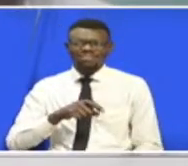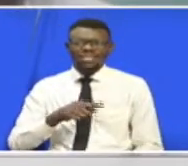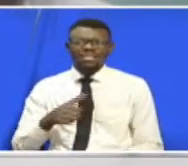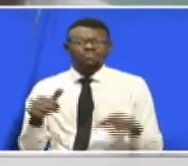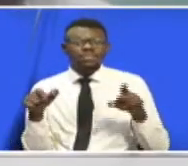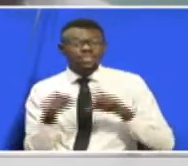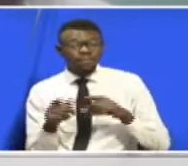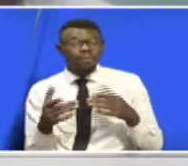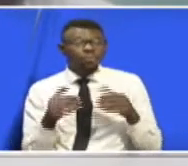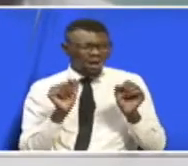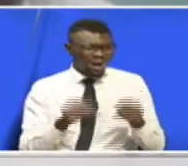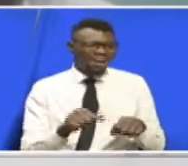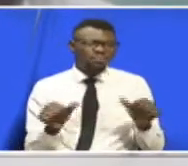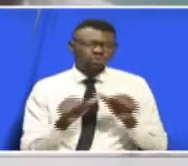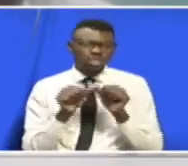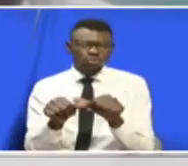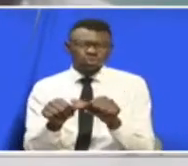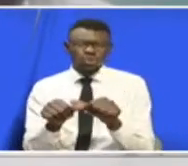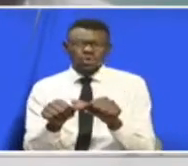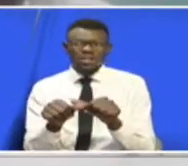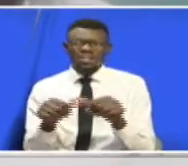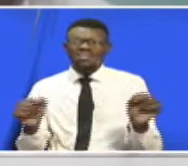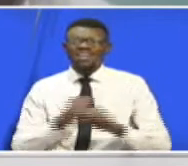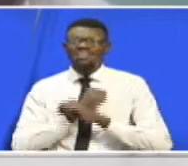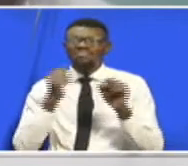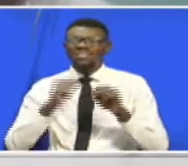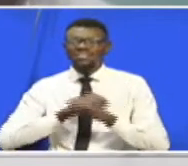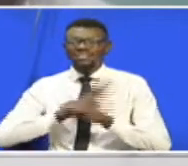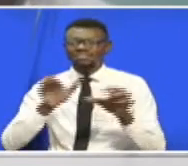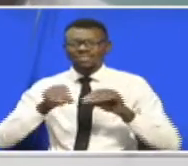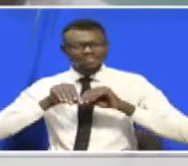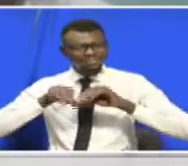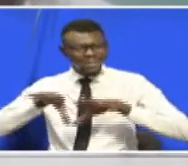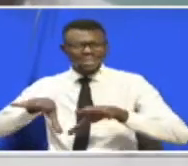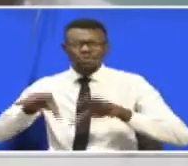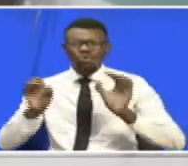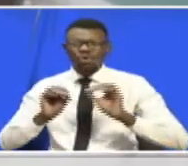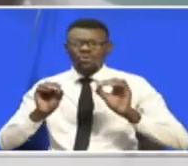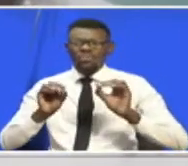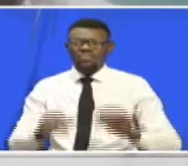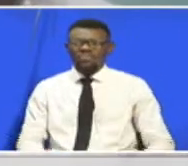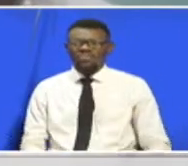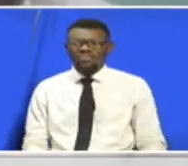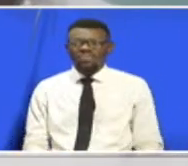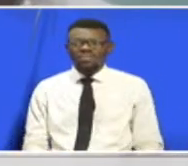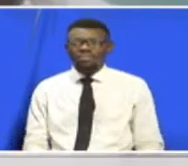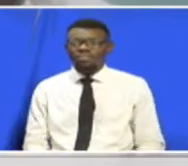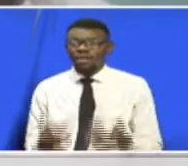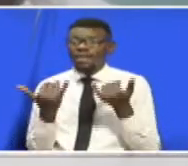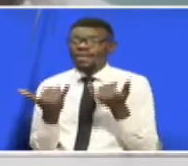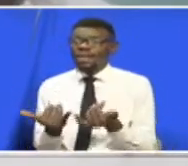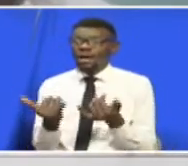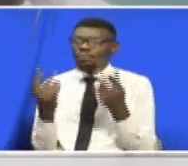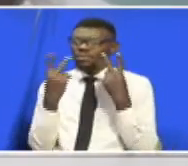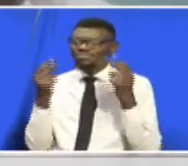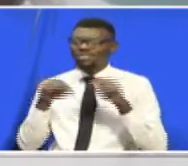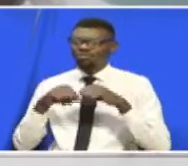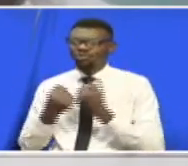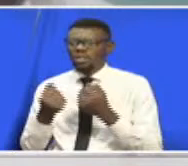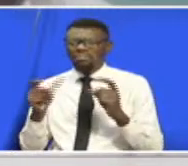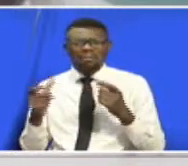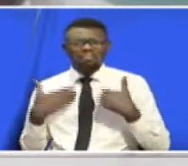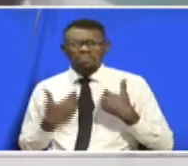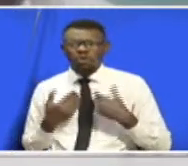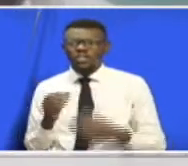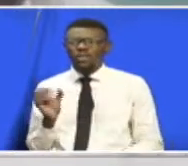interesting, Prof, so that we prevent the spread of this virus. Yes, because there appears to be a bug going around right now. If you look at social media, everyone is